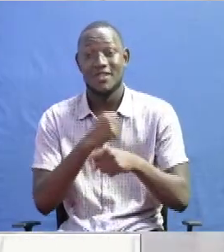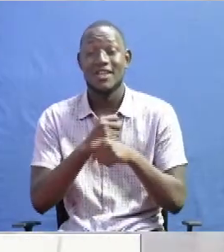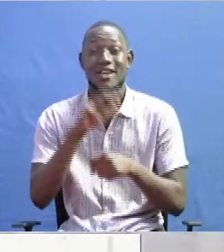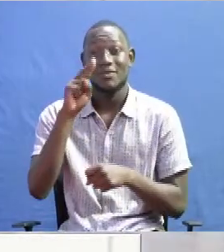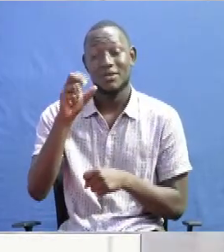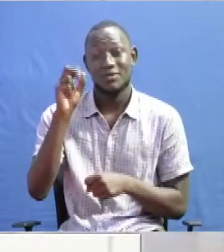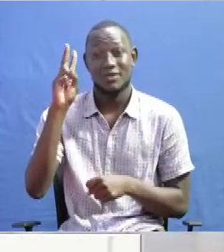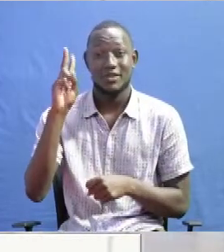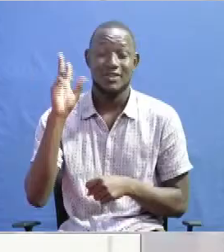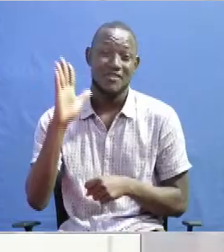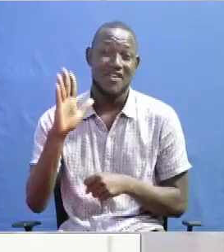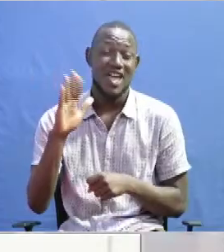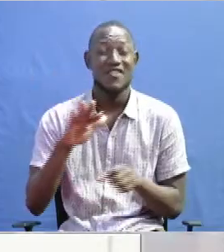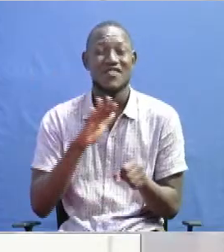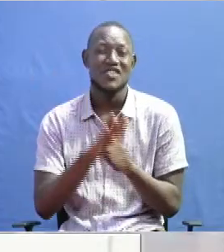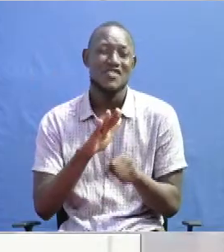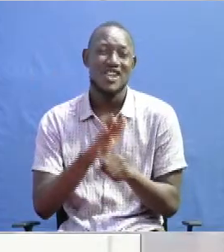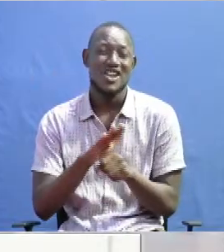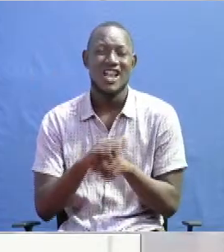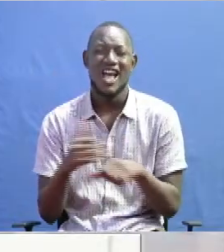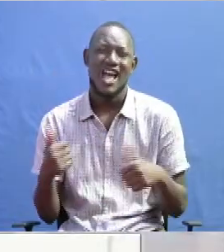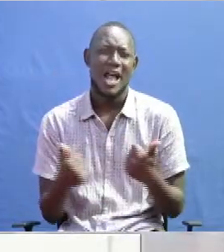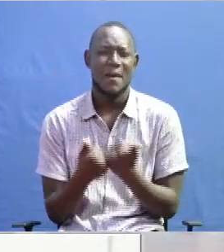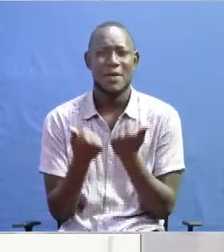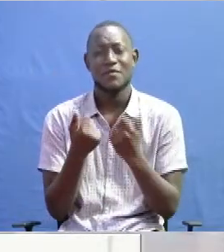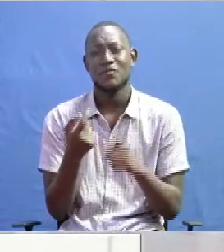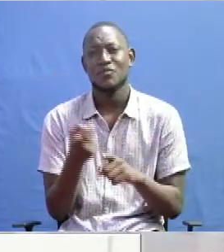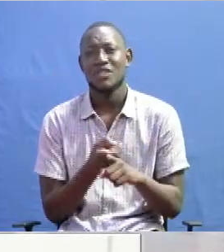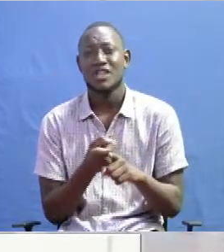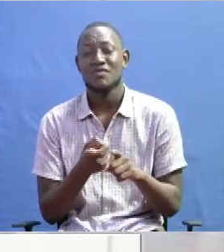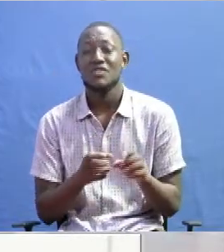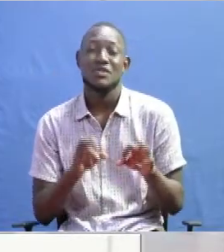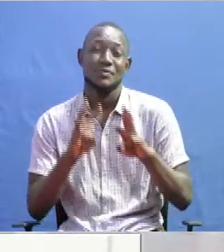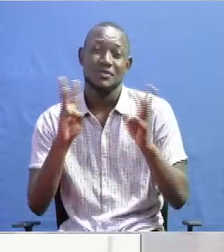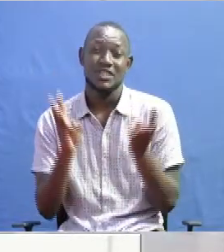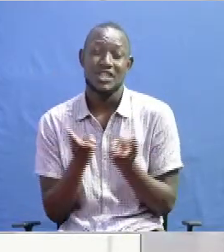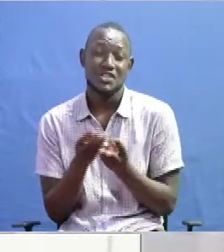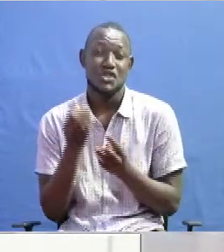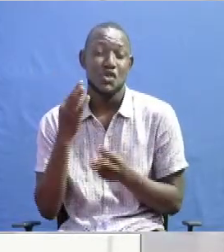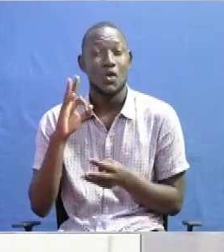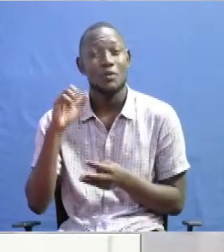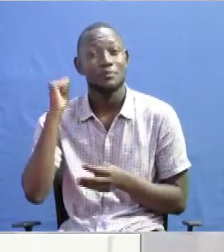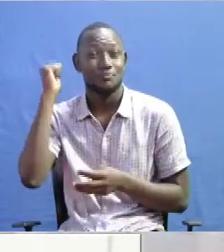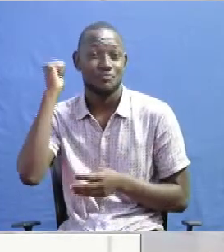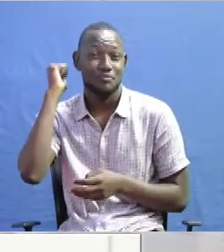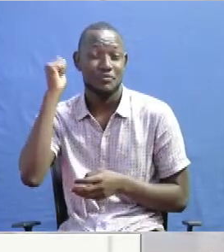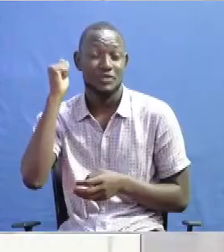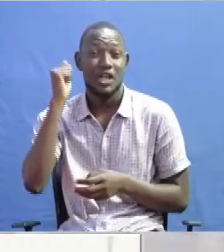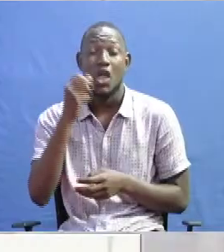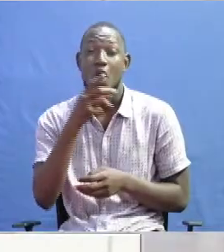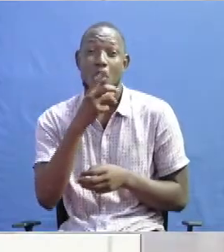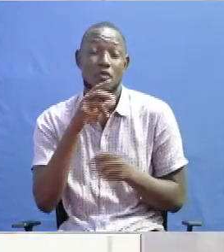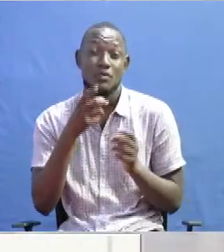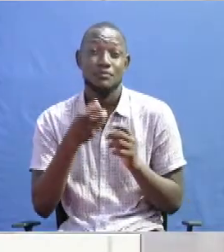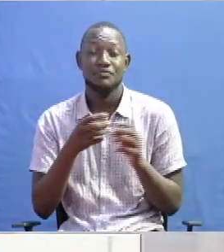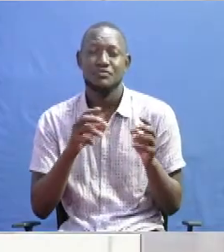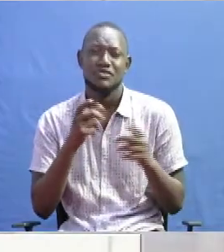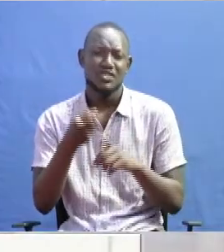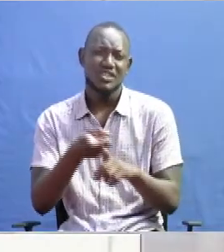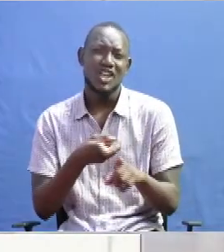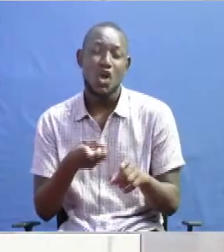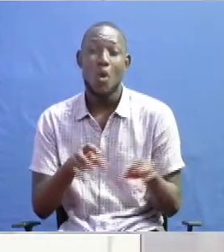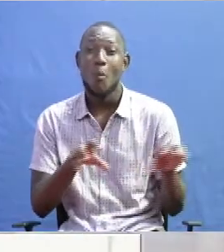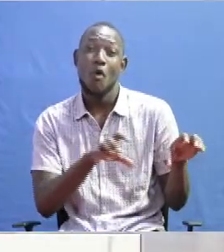a lot has really happened from the world of politics, from the deportation of Kenyans, of course, and of